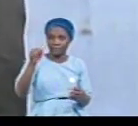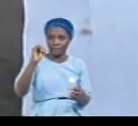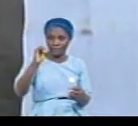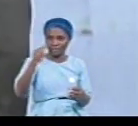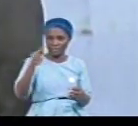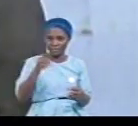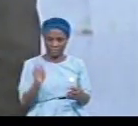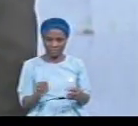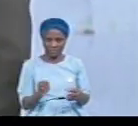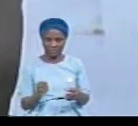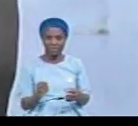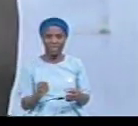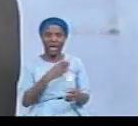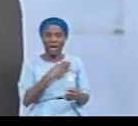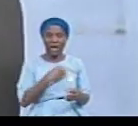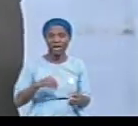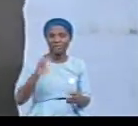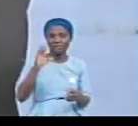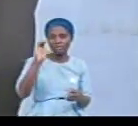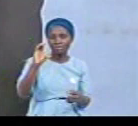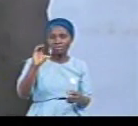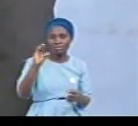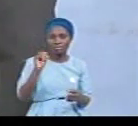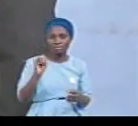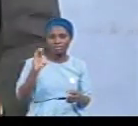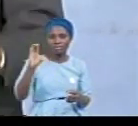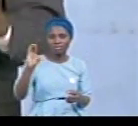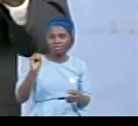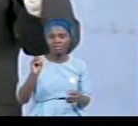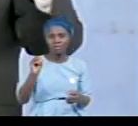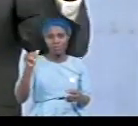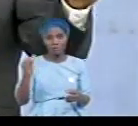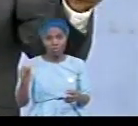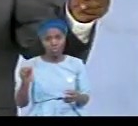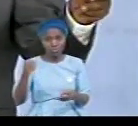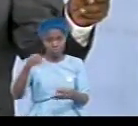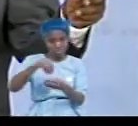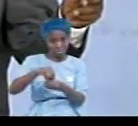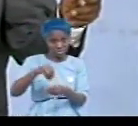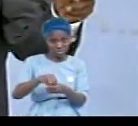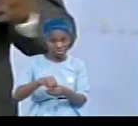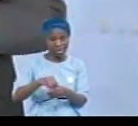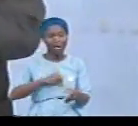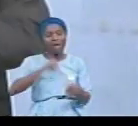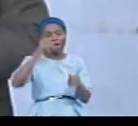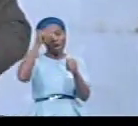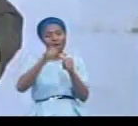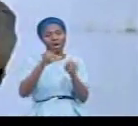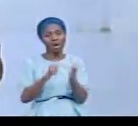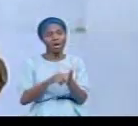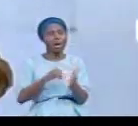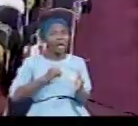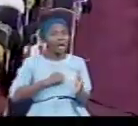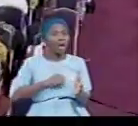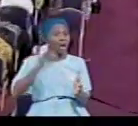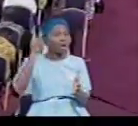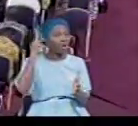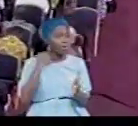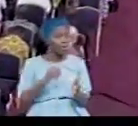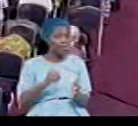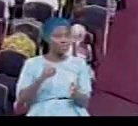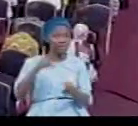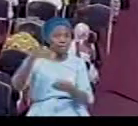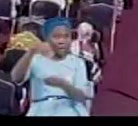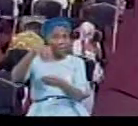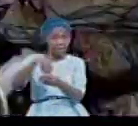time. I realized I was planting cocoa seed. I was not planting maize. And the people that just got it